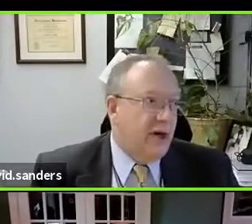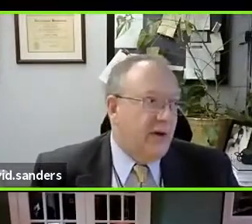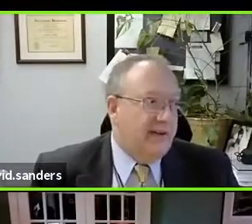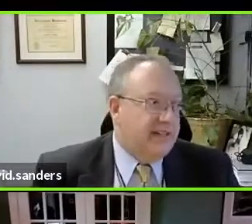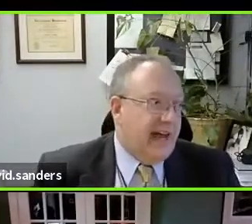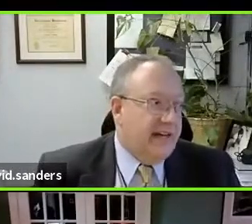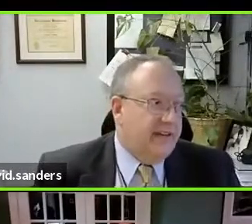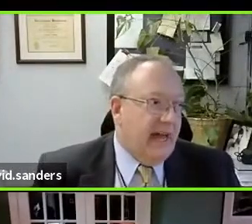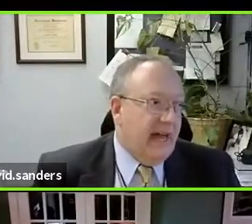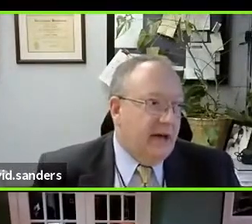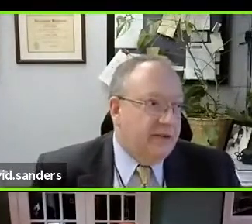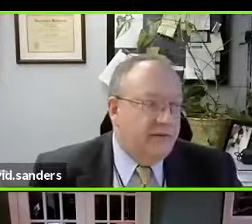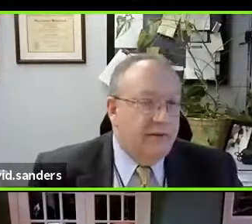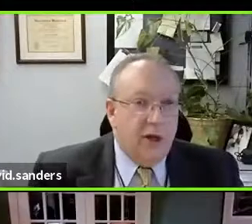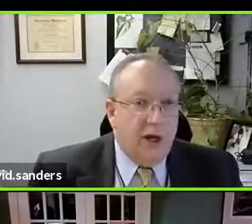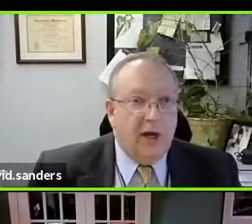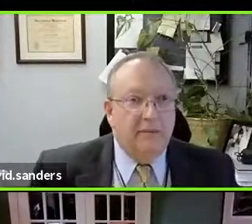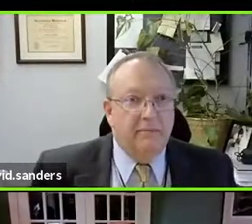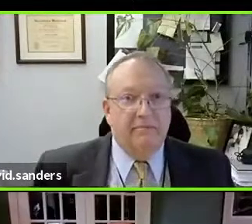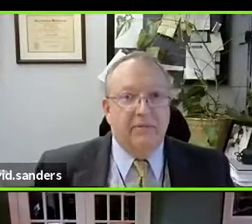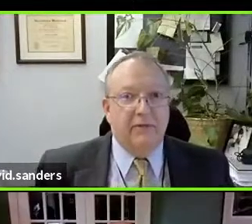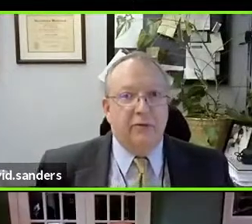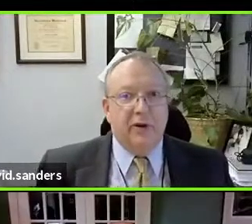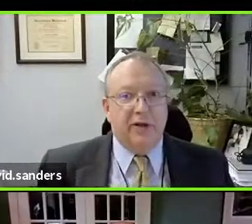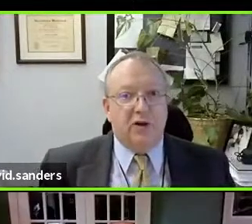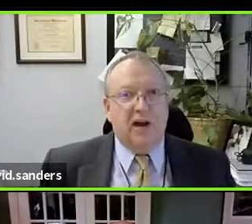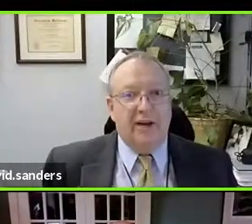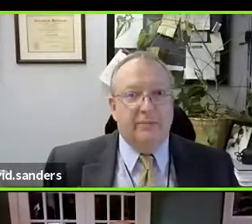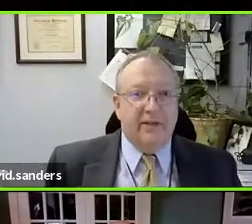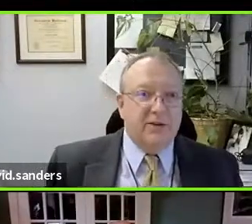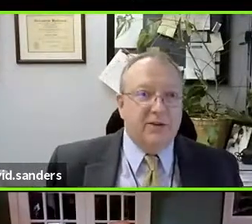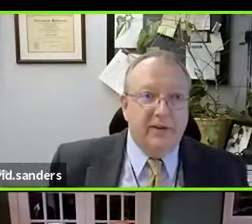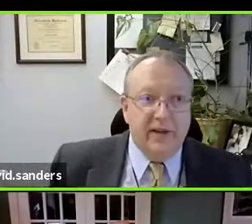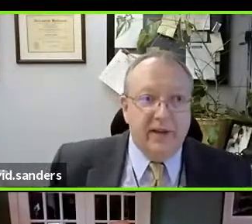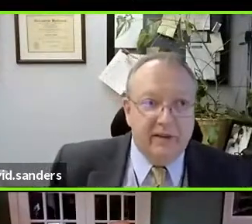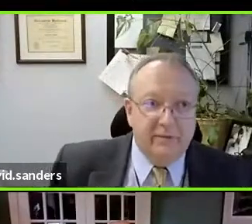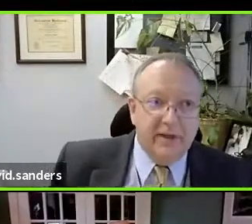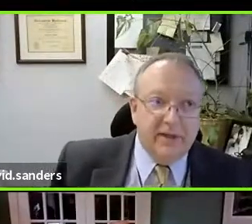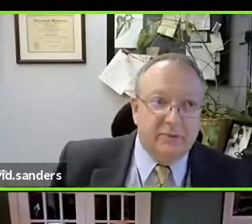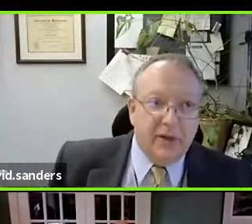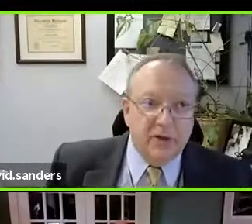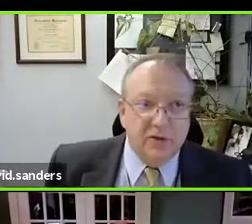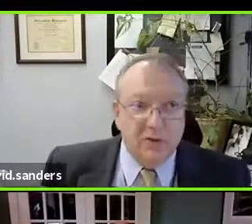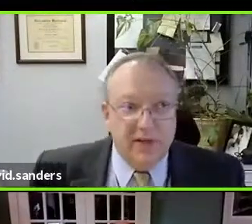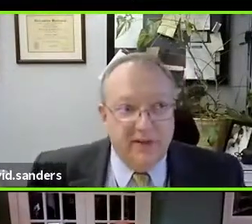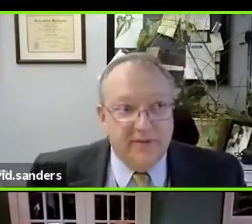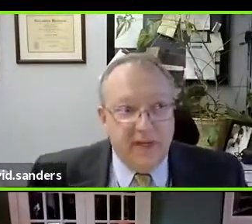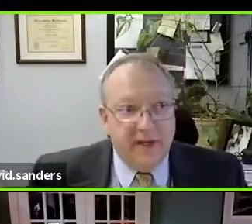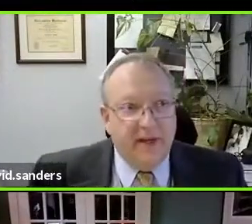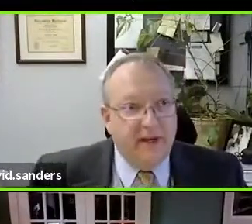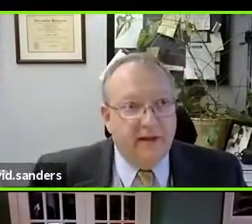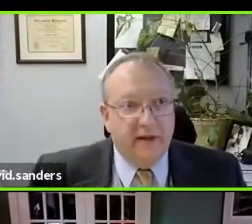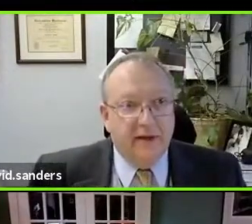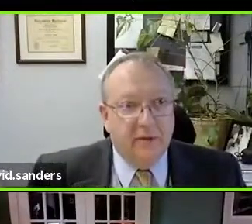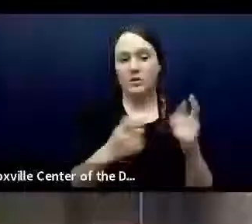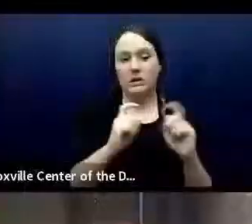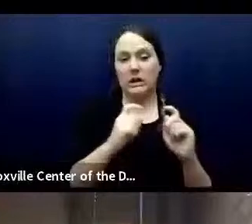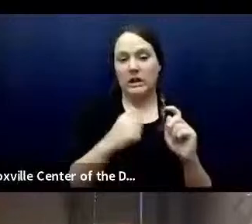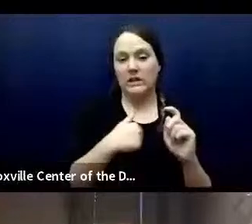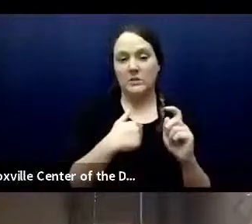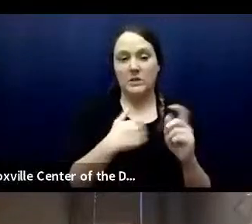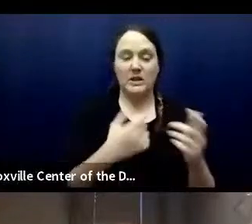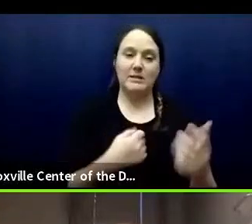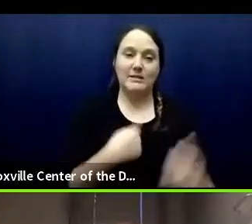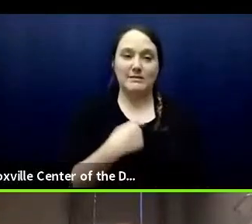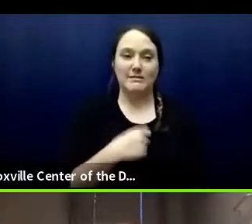obviously you could go outside the bounds of the law if you really tried, but there's nothing in these proposals that gives me any